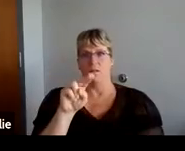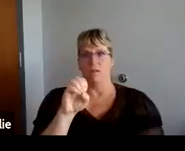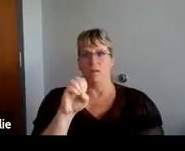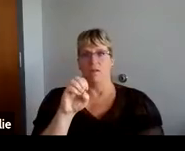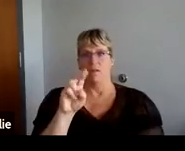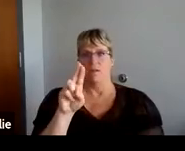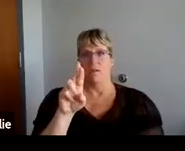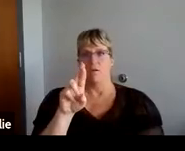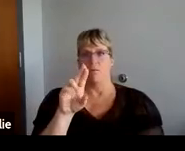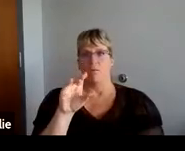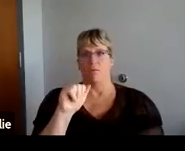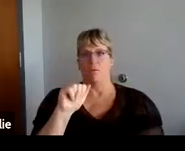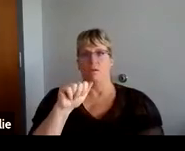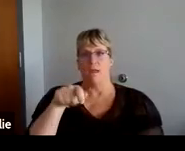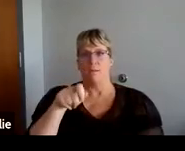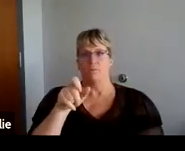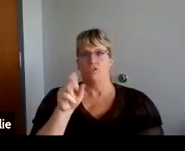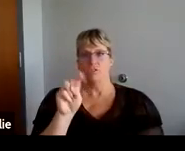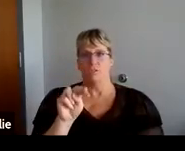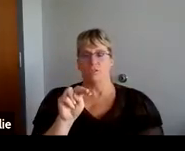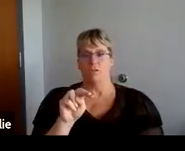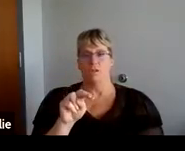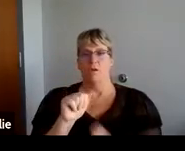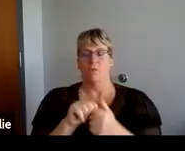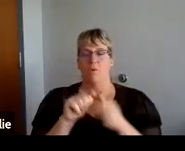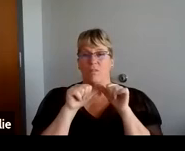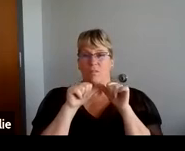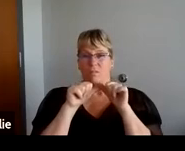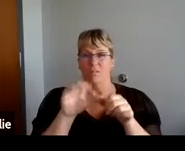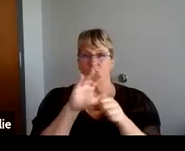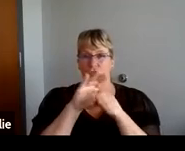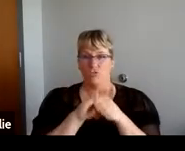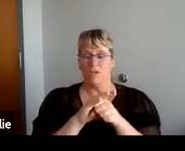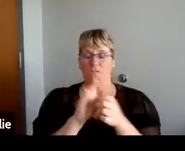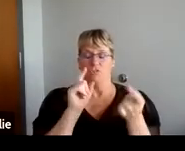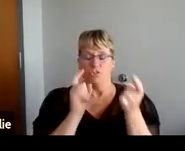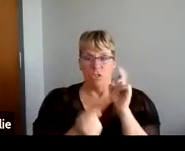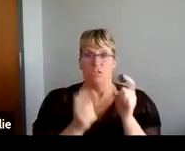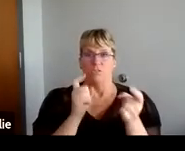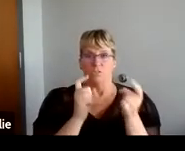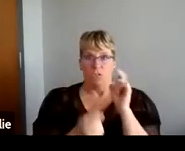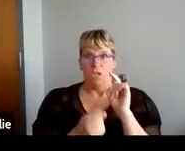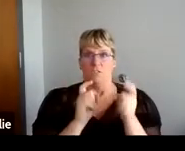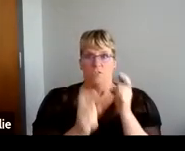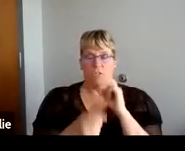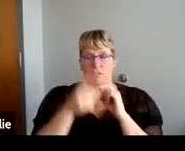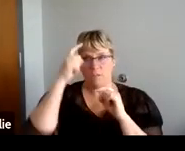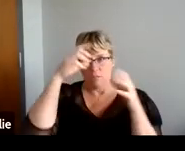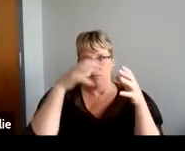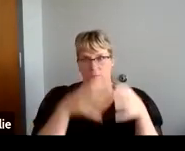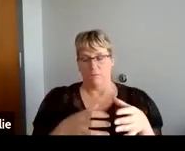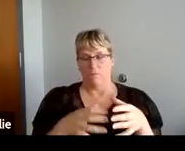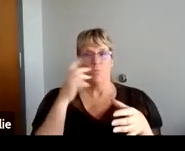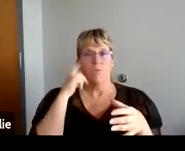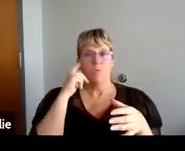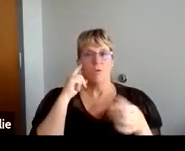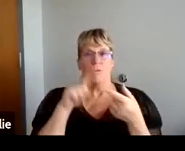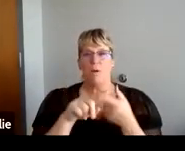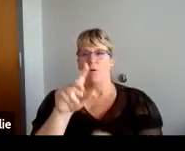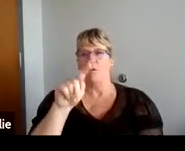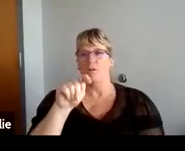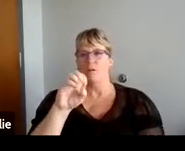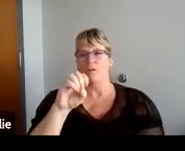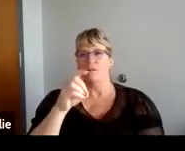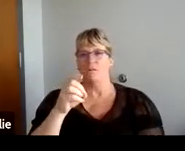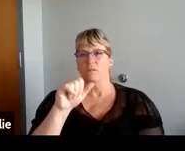predictability in our brain? Well, persistent stress changes that brain's architecture. So we've heard a lot about toxic stress, the